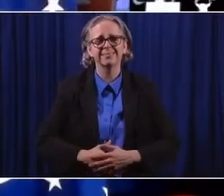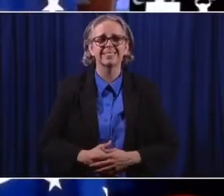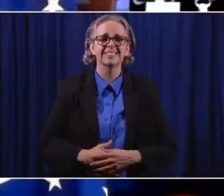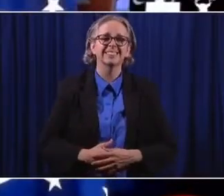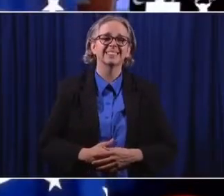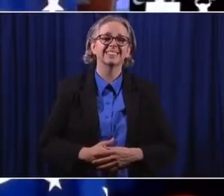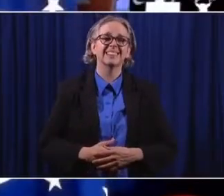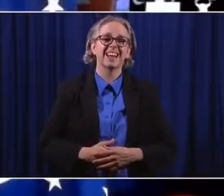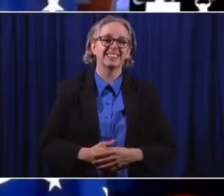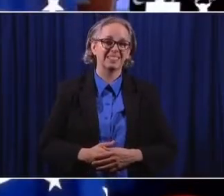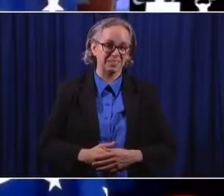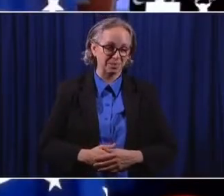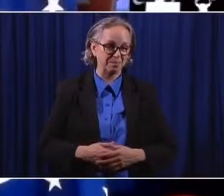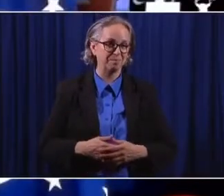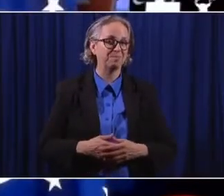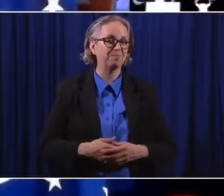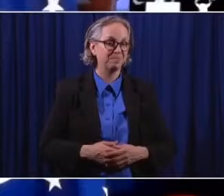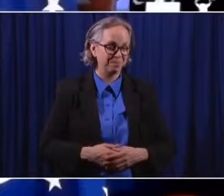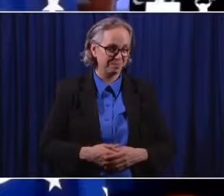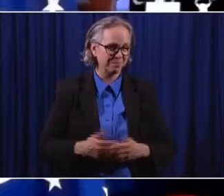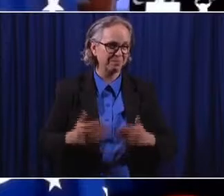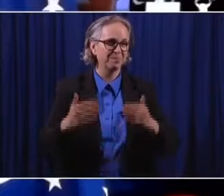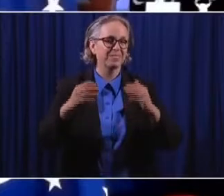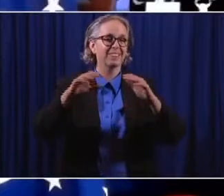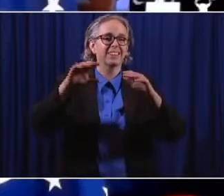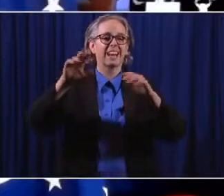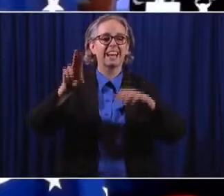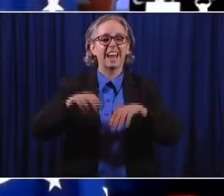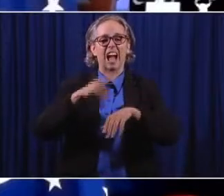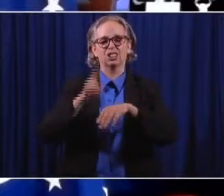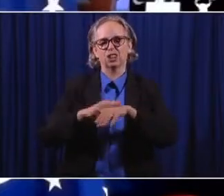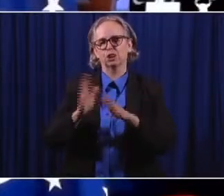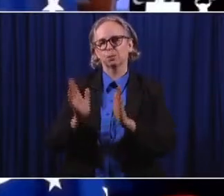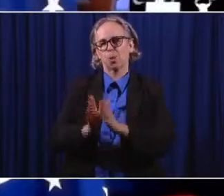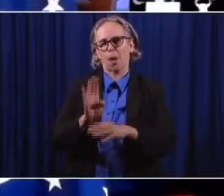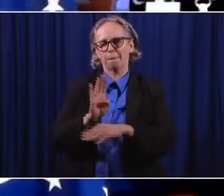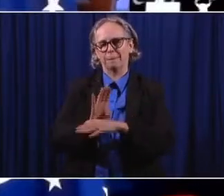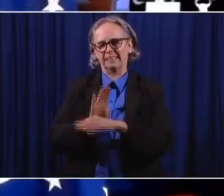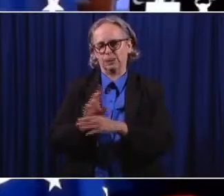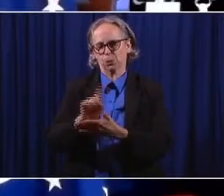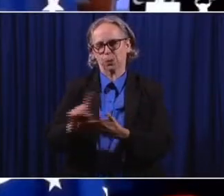to move on to National Small Business Week.